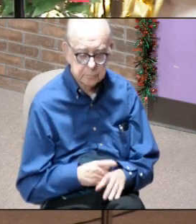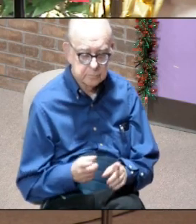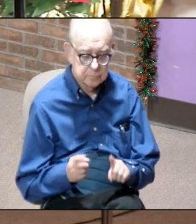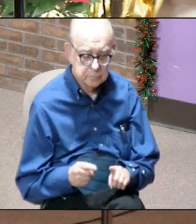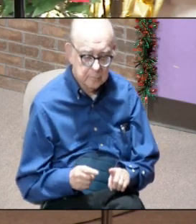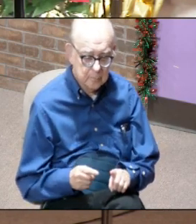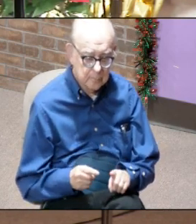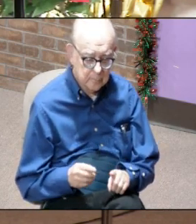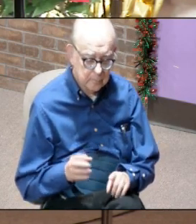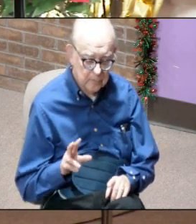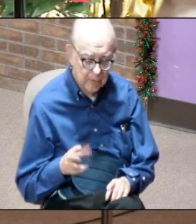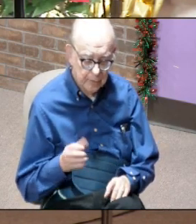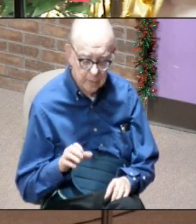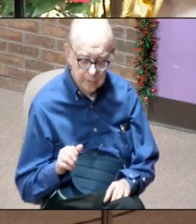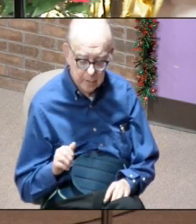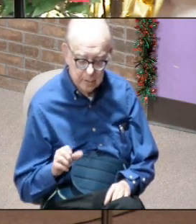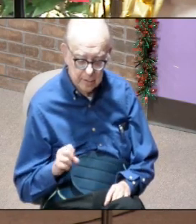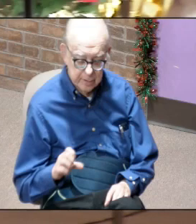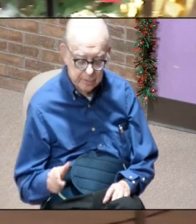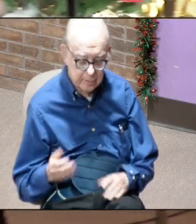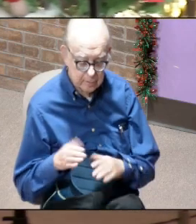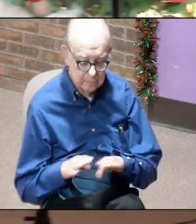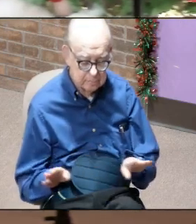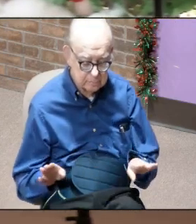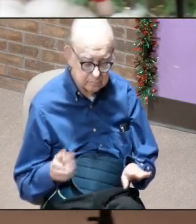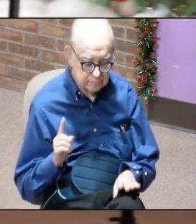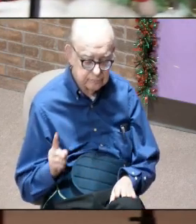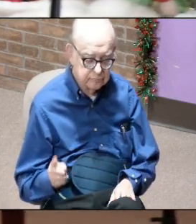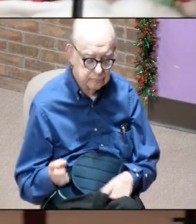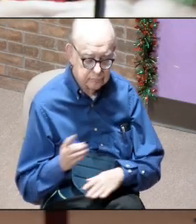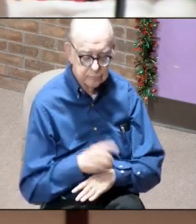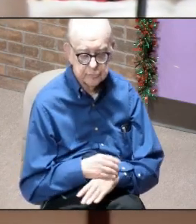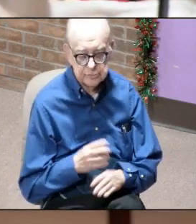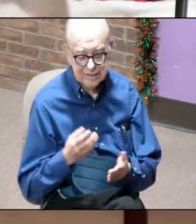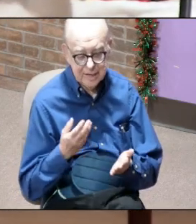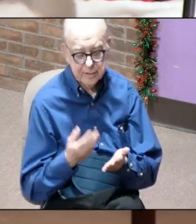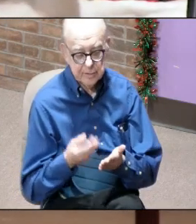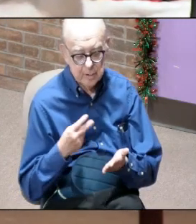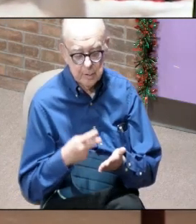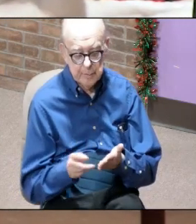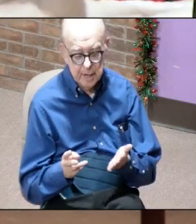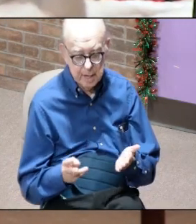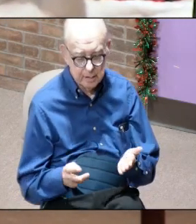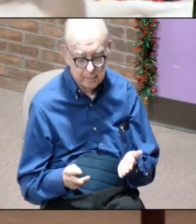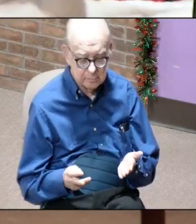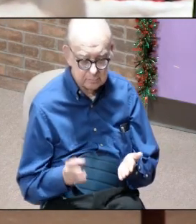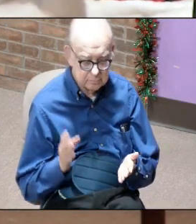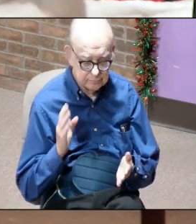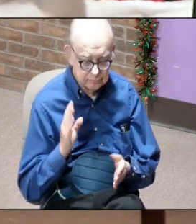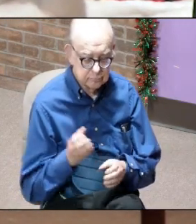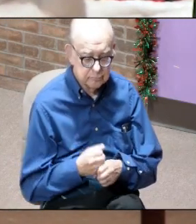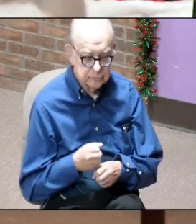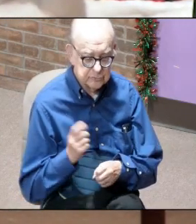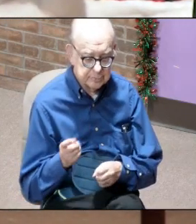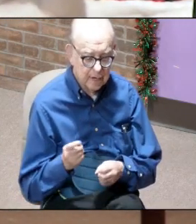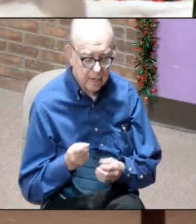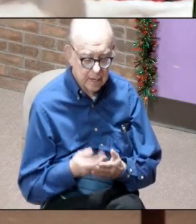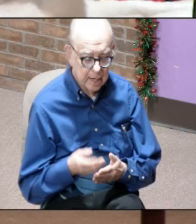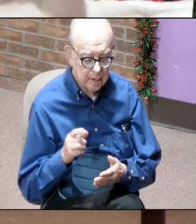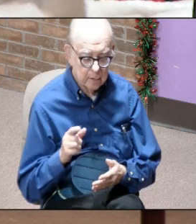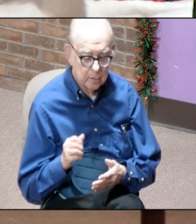this third seal is open, that for a day's wages, you'll buy a loaf of